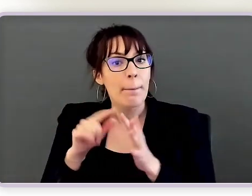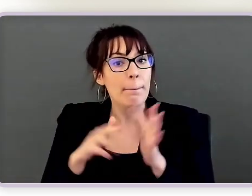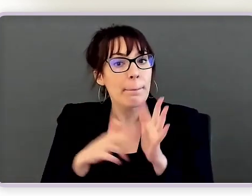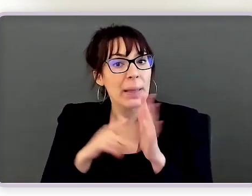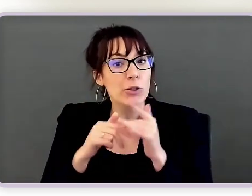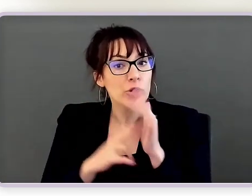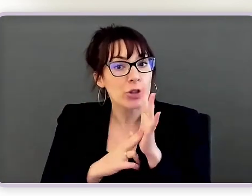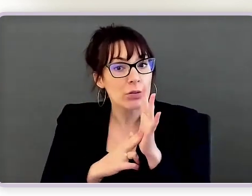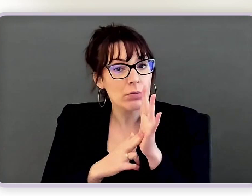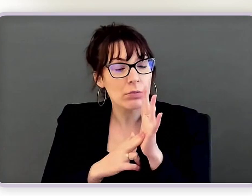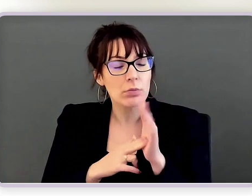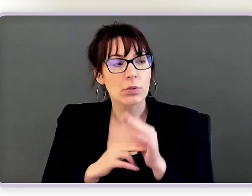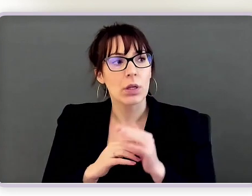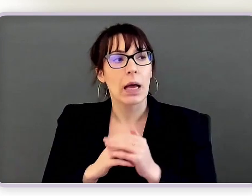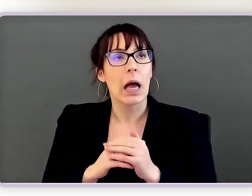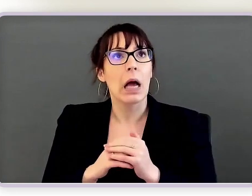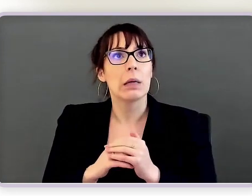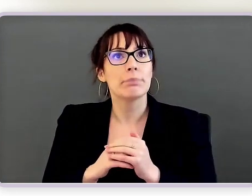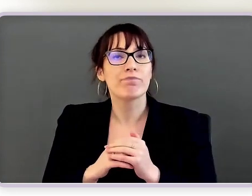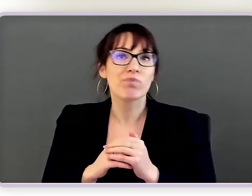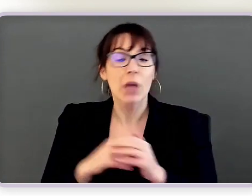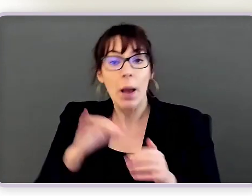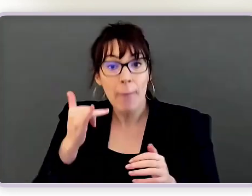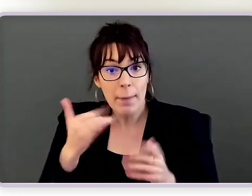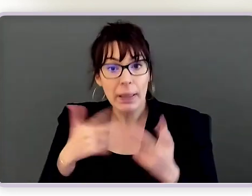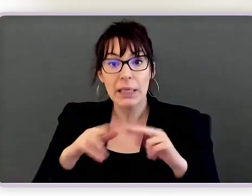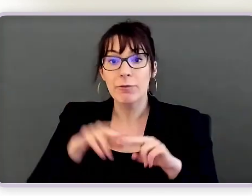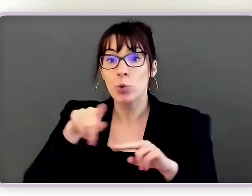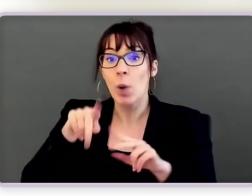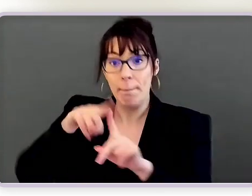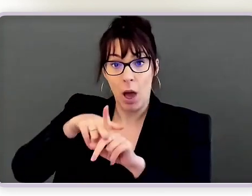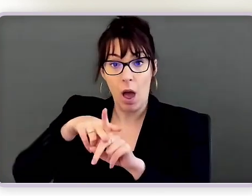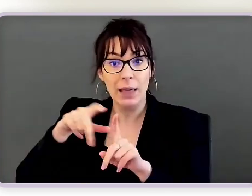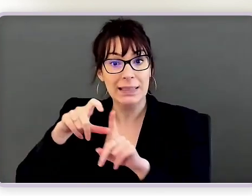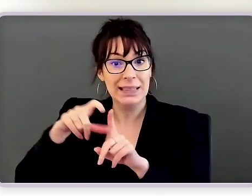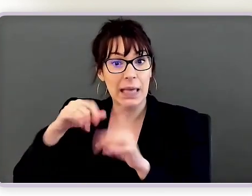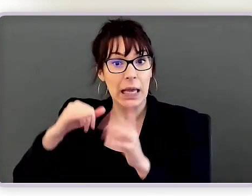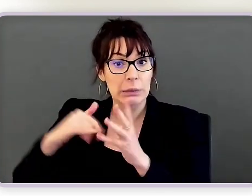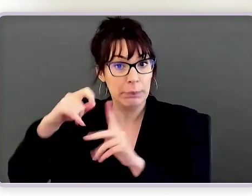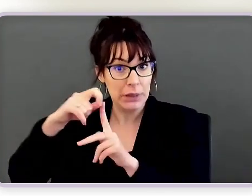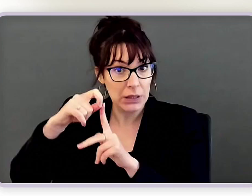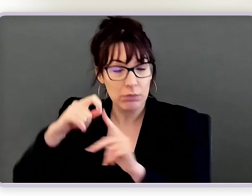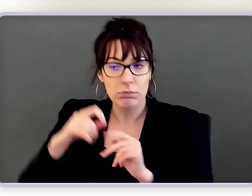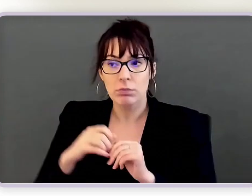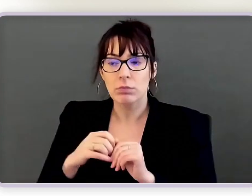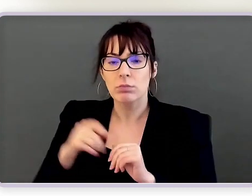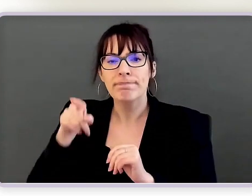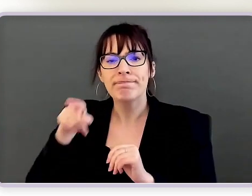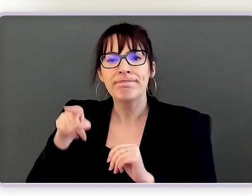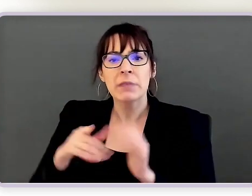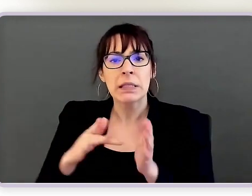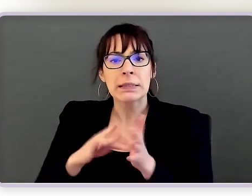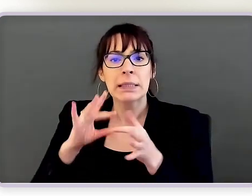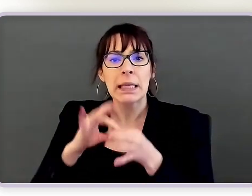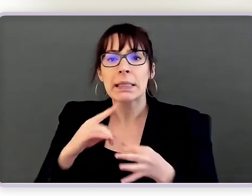be applying for the disability support pension and they might say, no, you don't meet the criteria. That doesn't